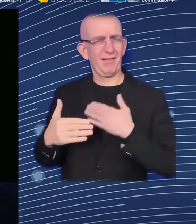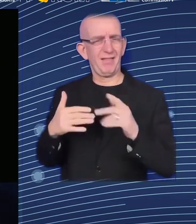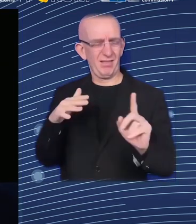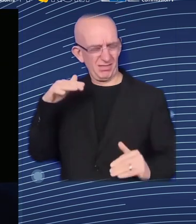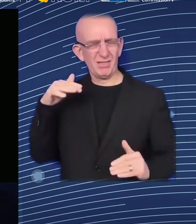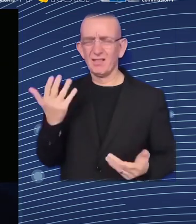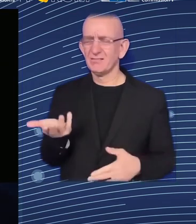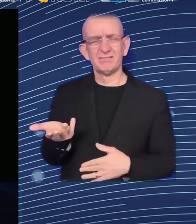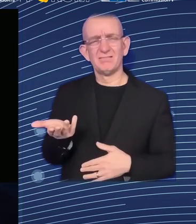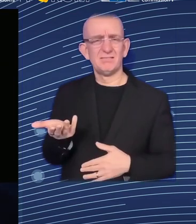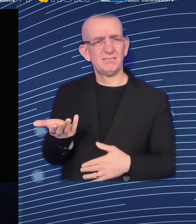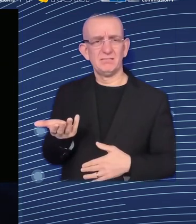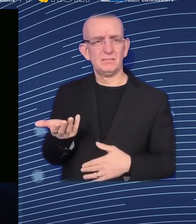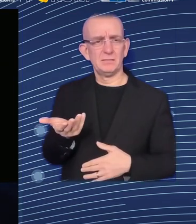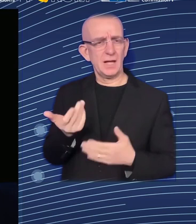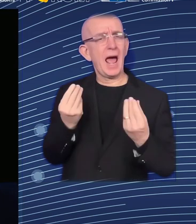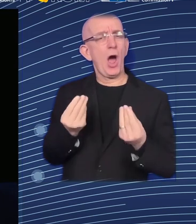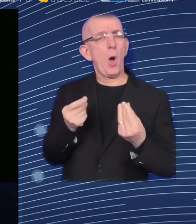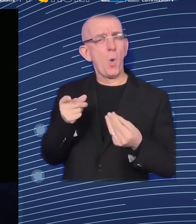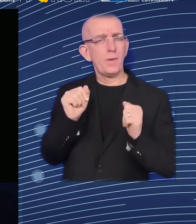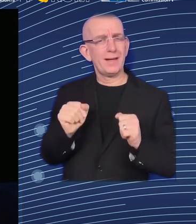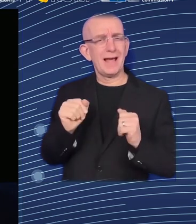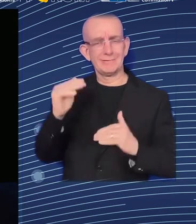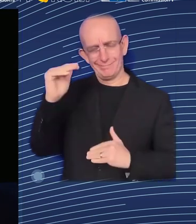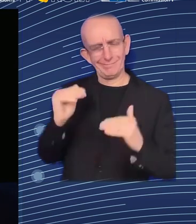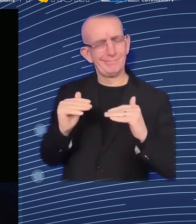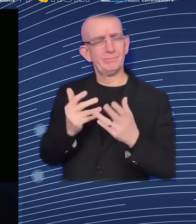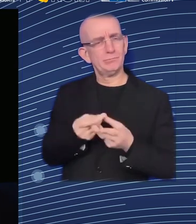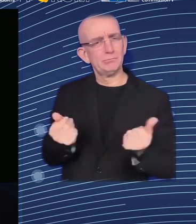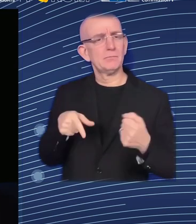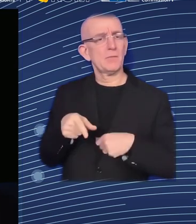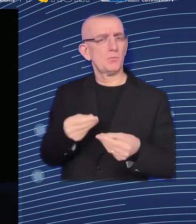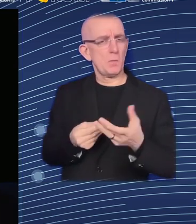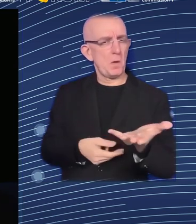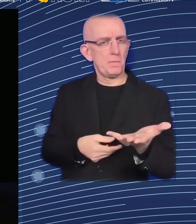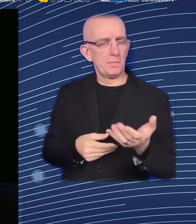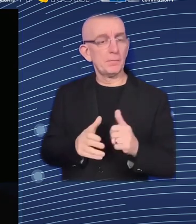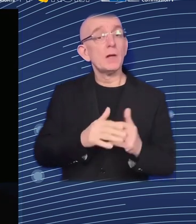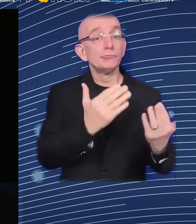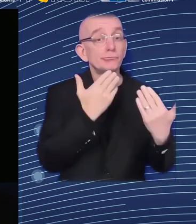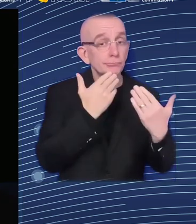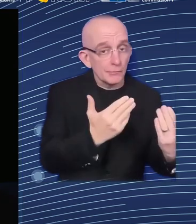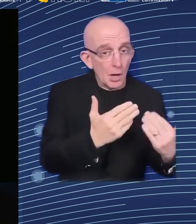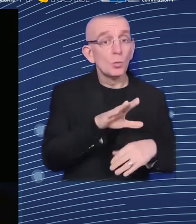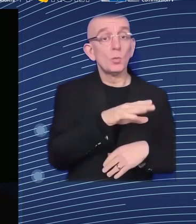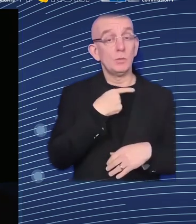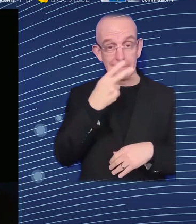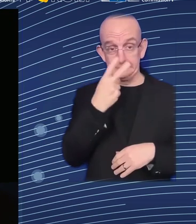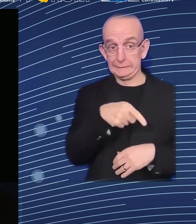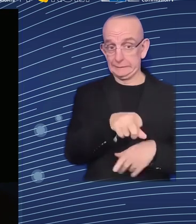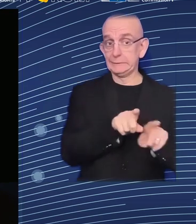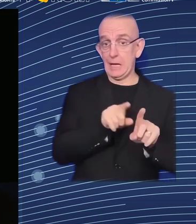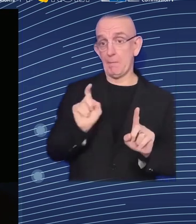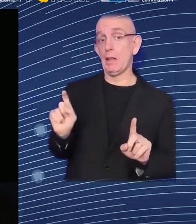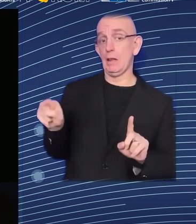We all have the same reflex. I'm not meeting all of those criteria, so I'm not applying, there's no point. I've seen company trying to do the